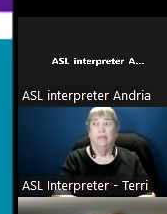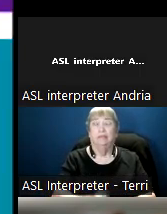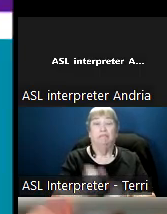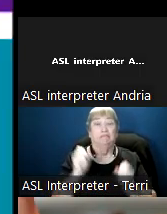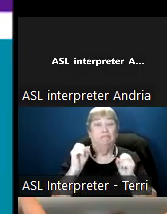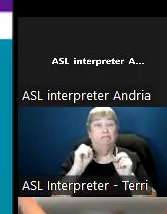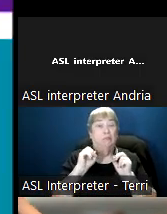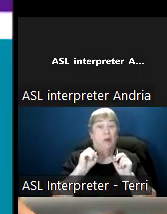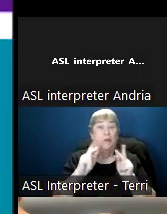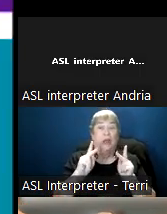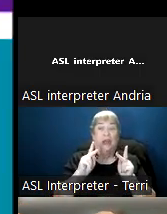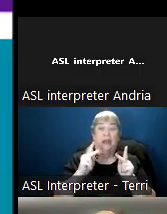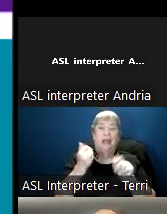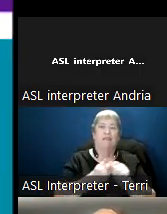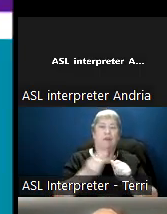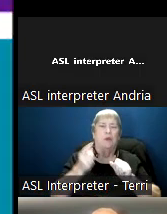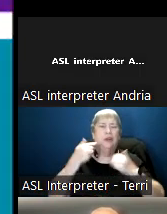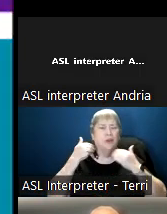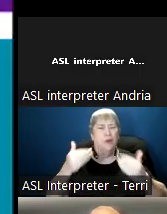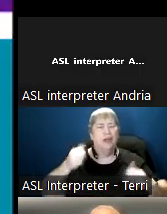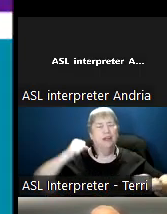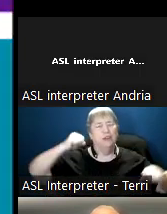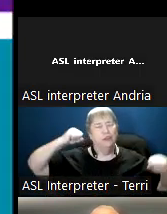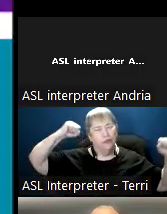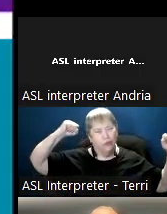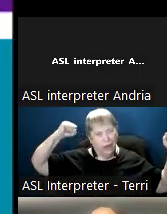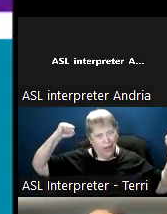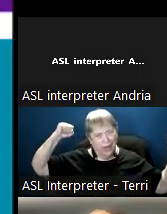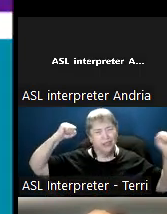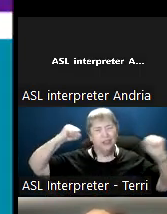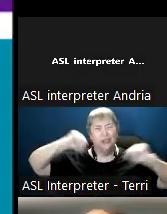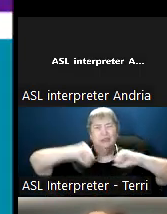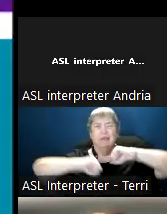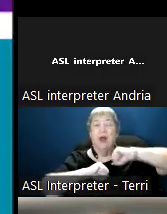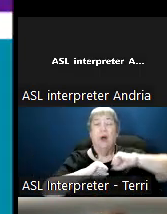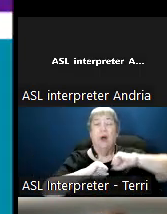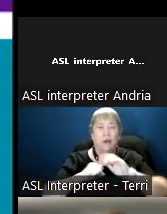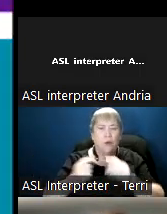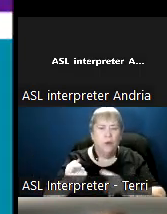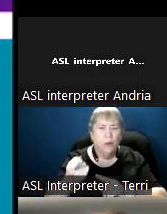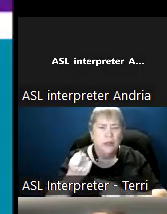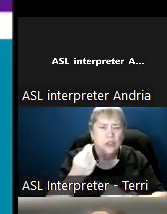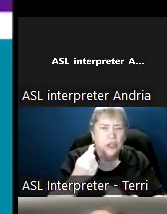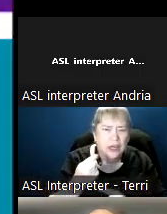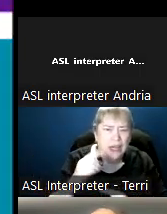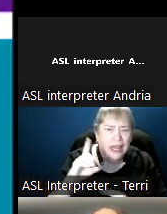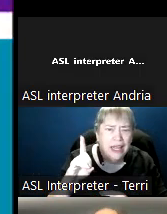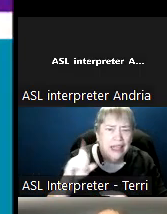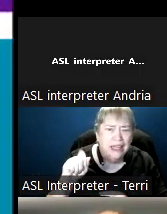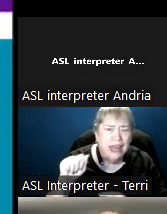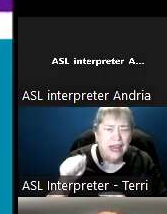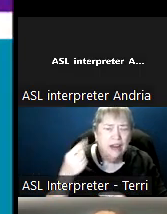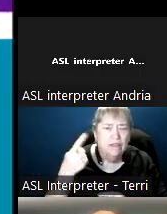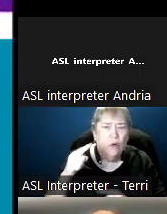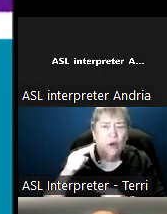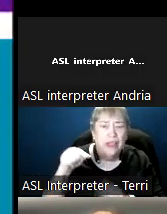Okay, everybody do a little stretch. How is, the data for the homicide information?